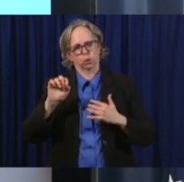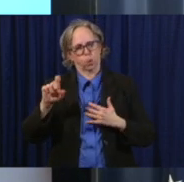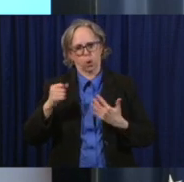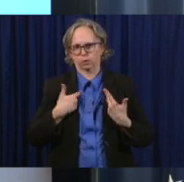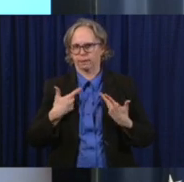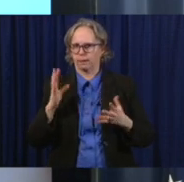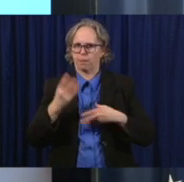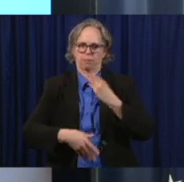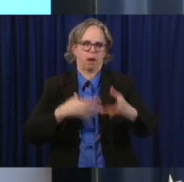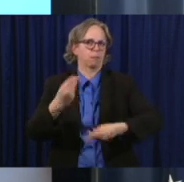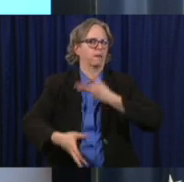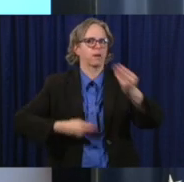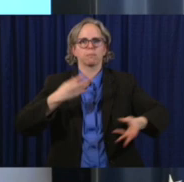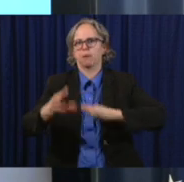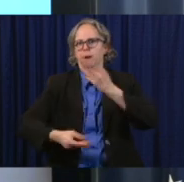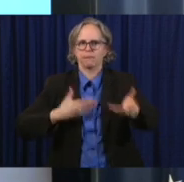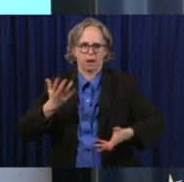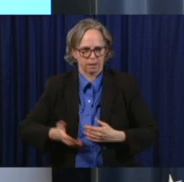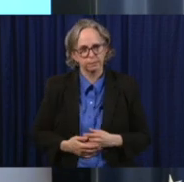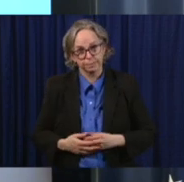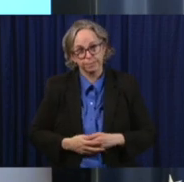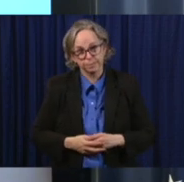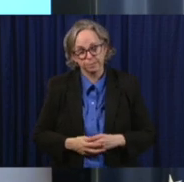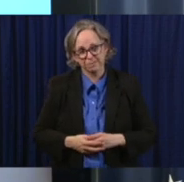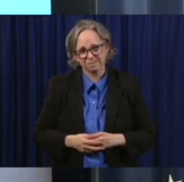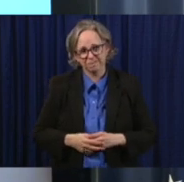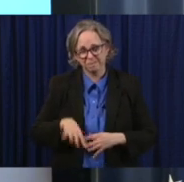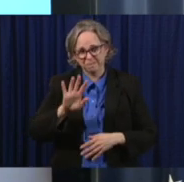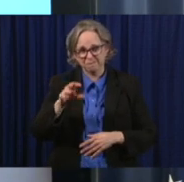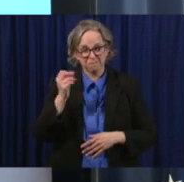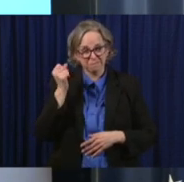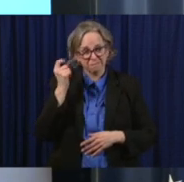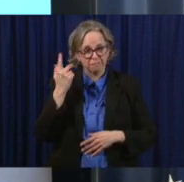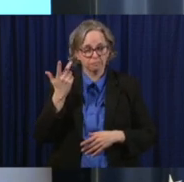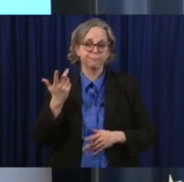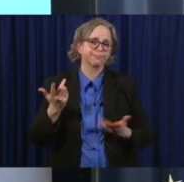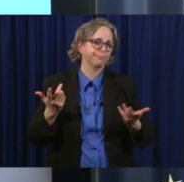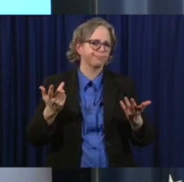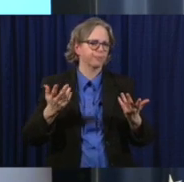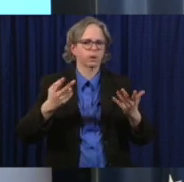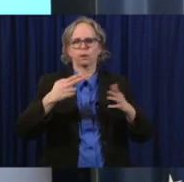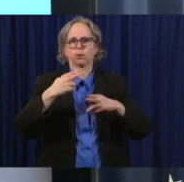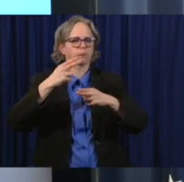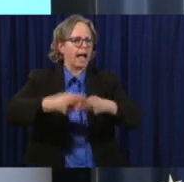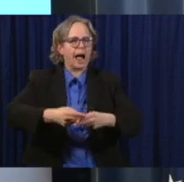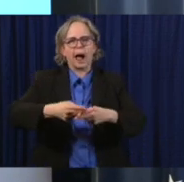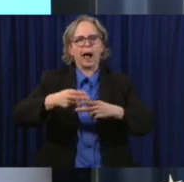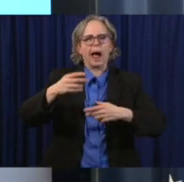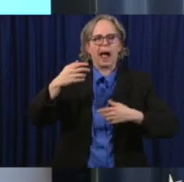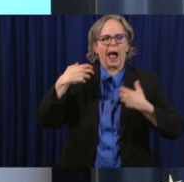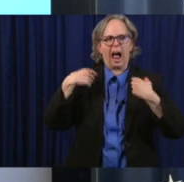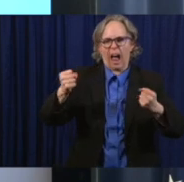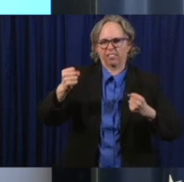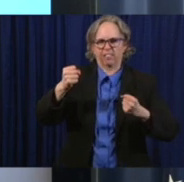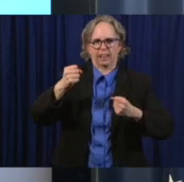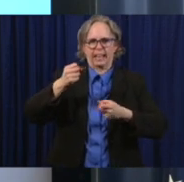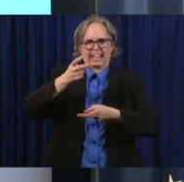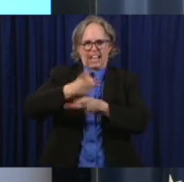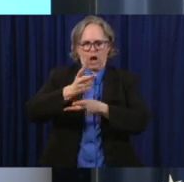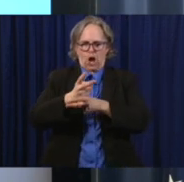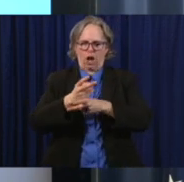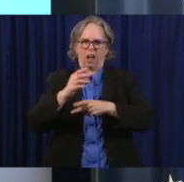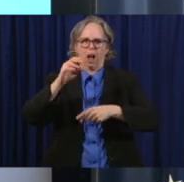plan is we've developed what are known as healthcare isolation centers. So these are particular nursing